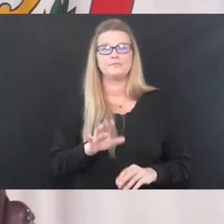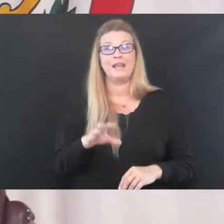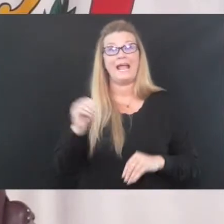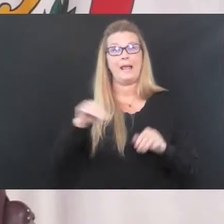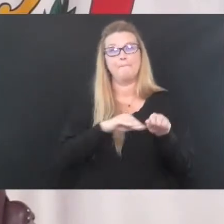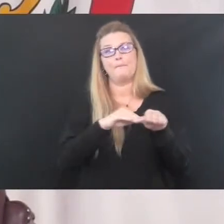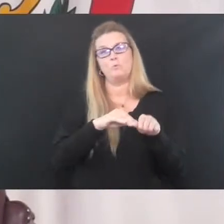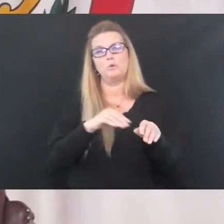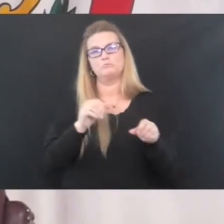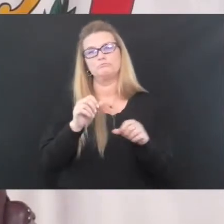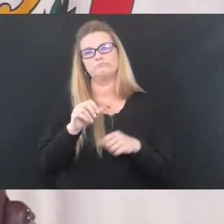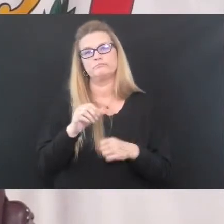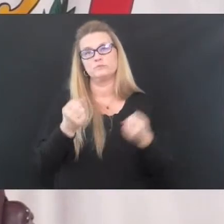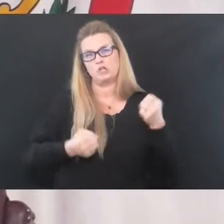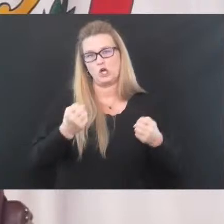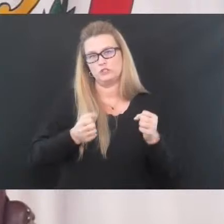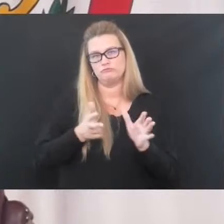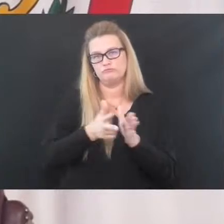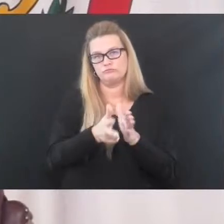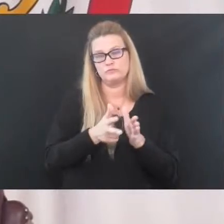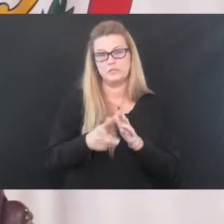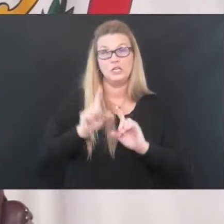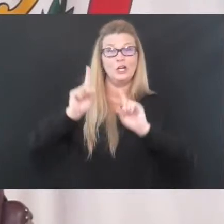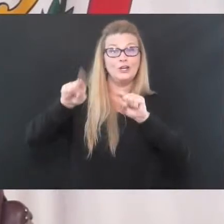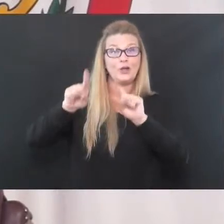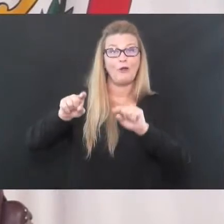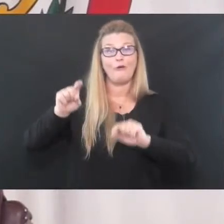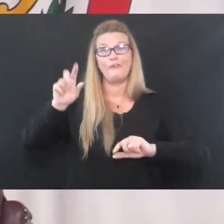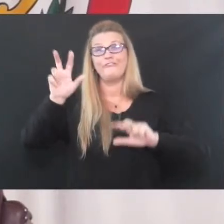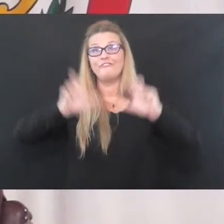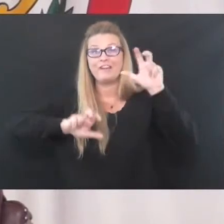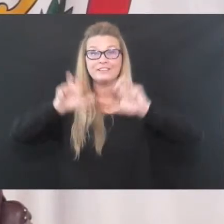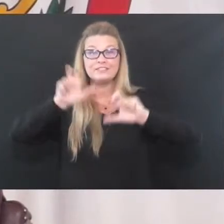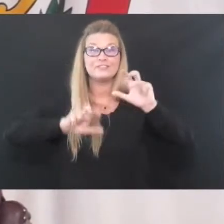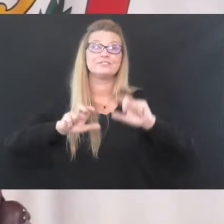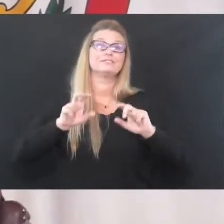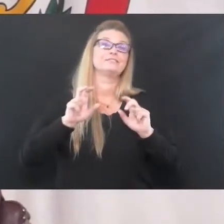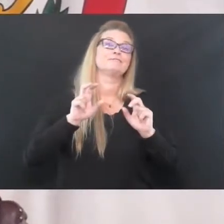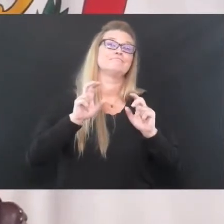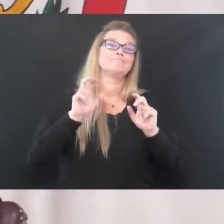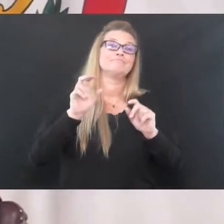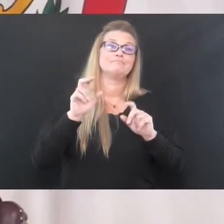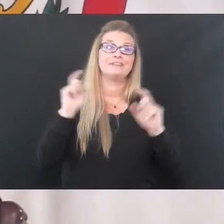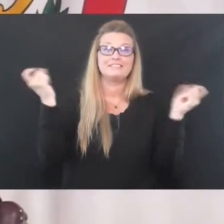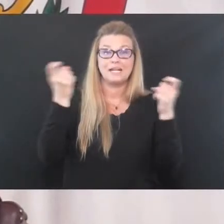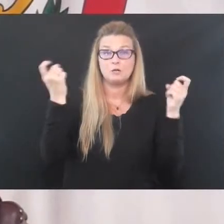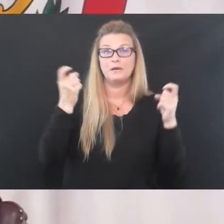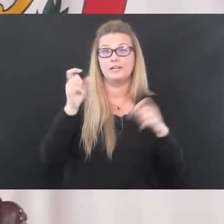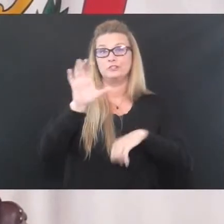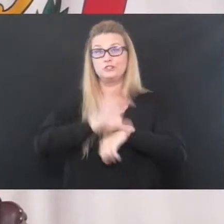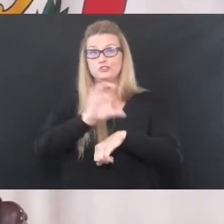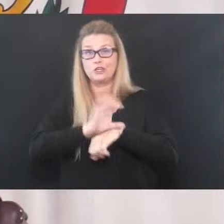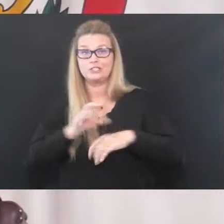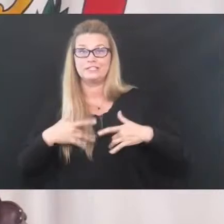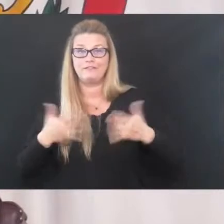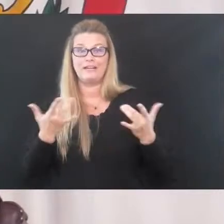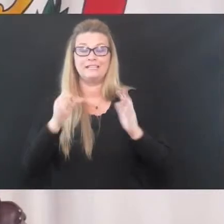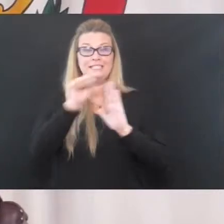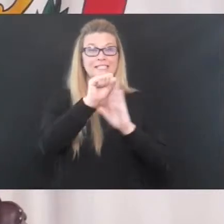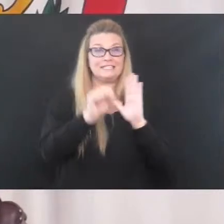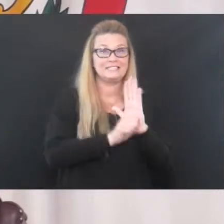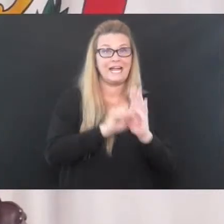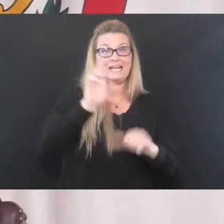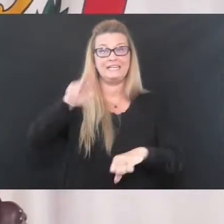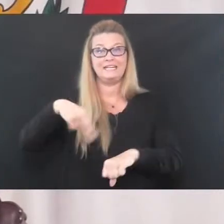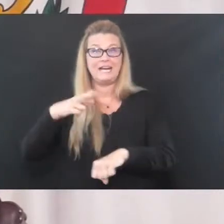vehicles. Going to our fairs, our festivals, church parking lots, sporting events, state, national,